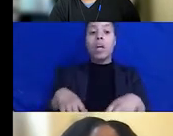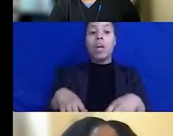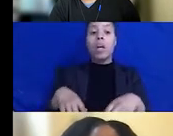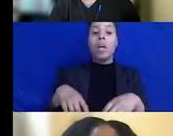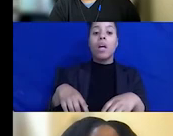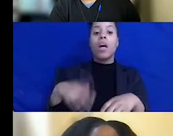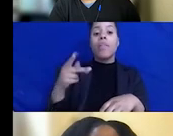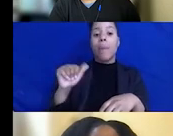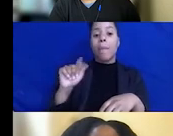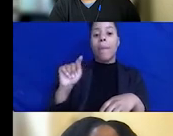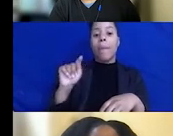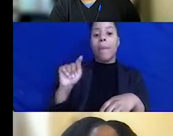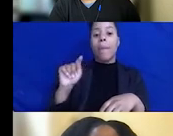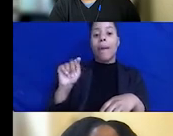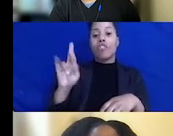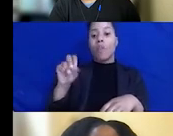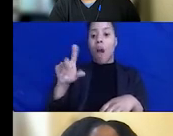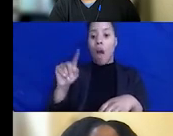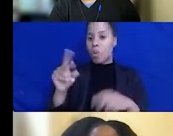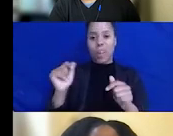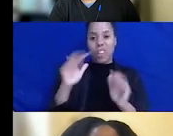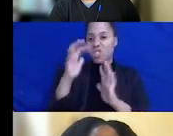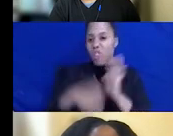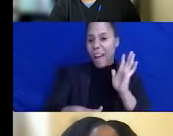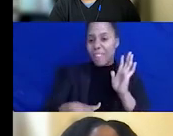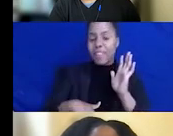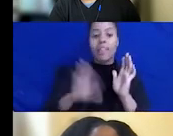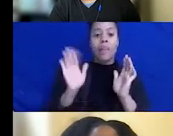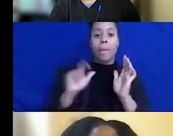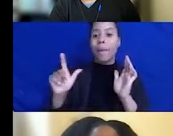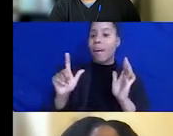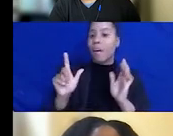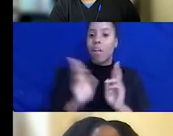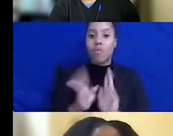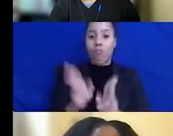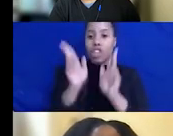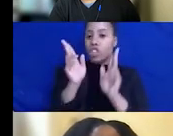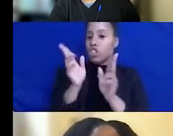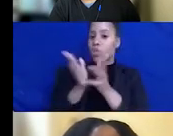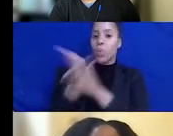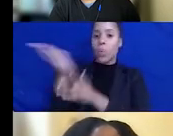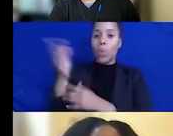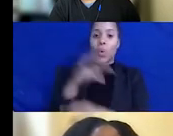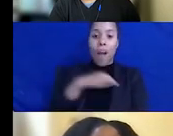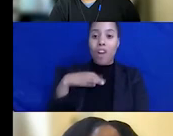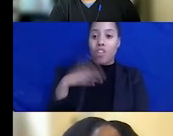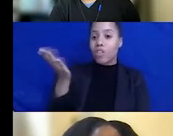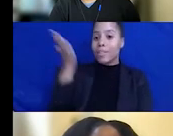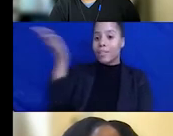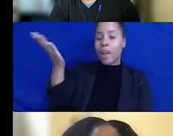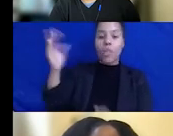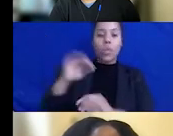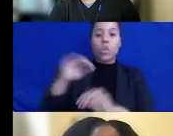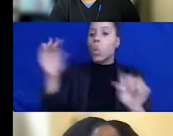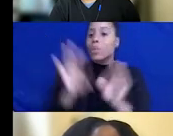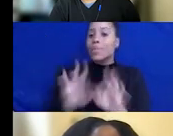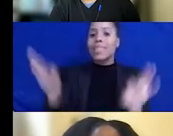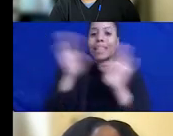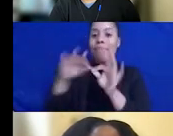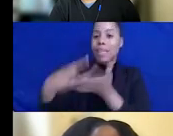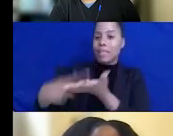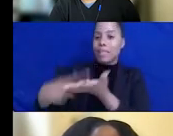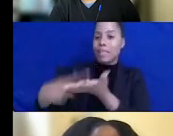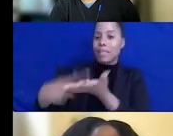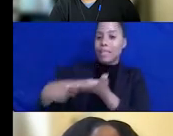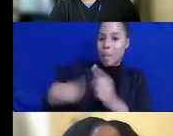drafted. The bill is famously rushed through Congress. There is no significant debate of what it does. And as